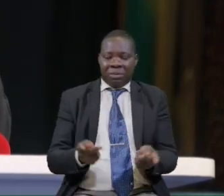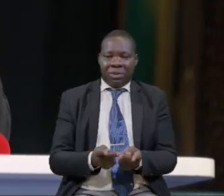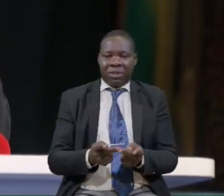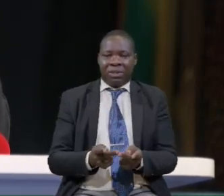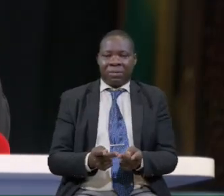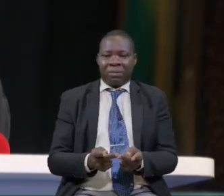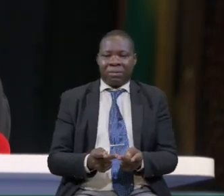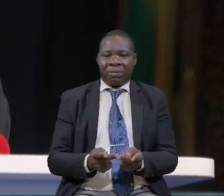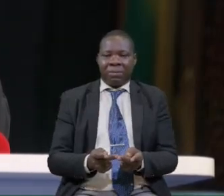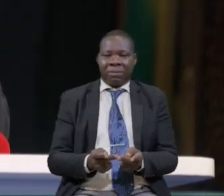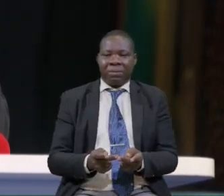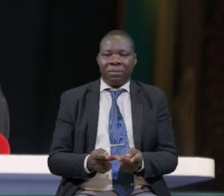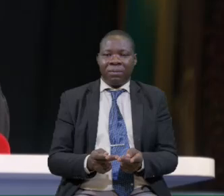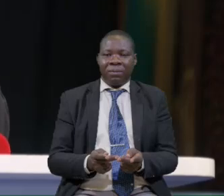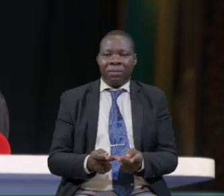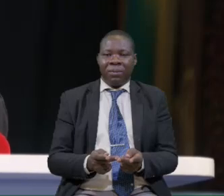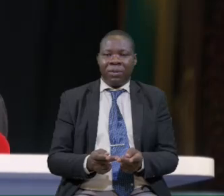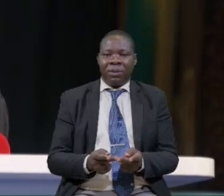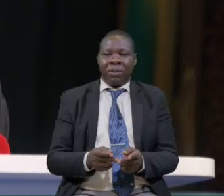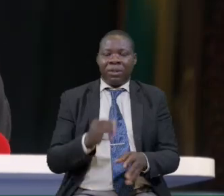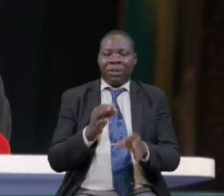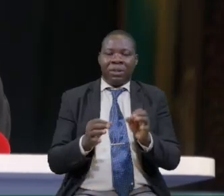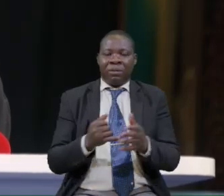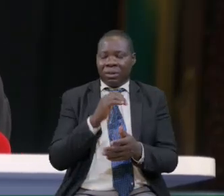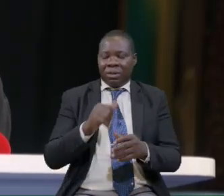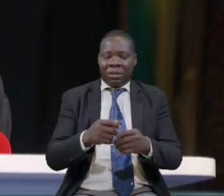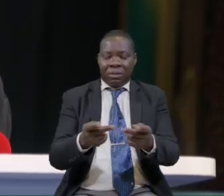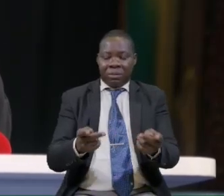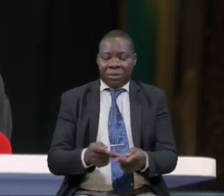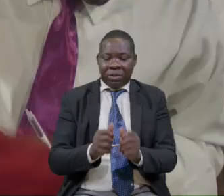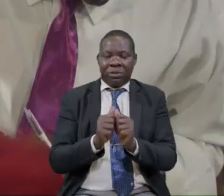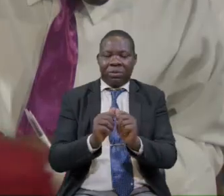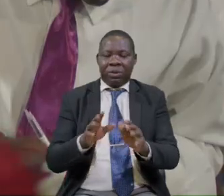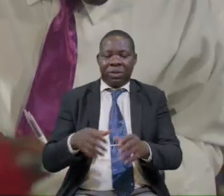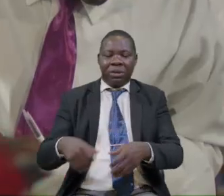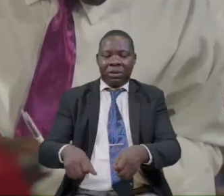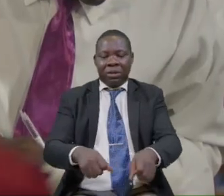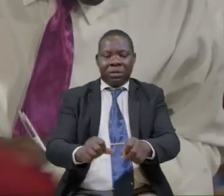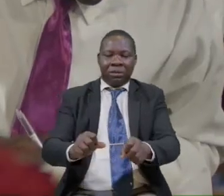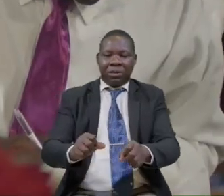If it is a community without streets, write the name of the community